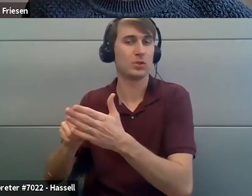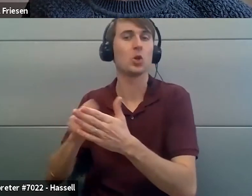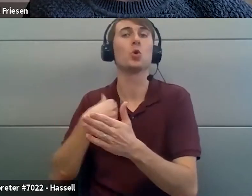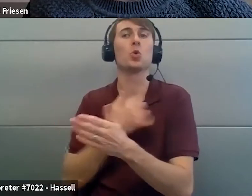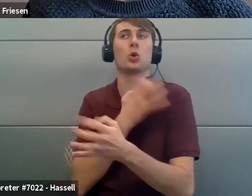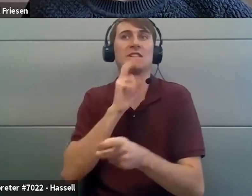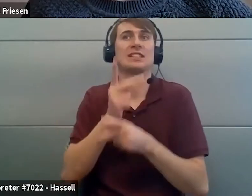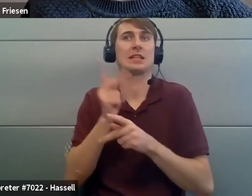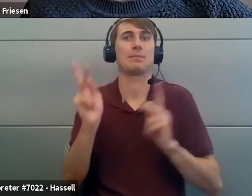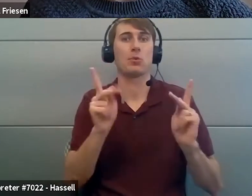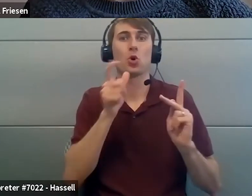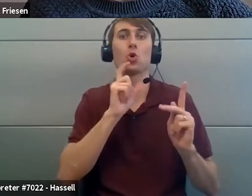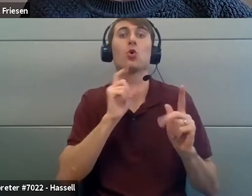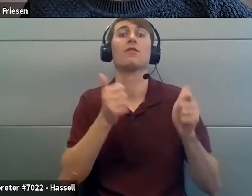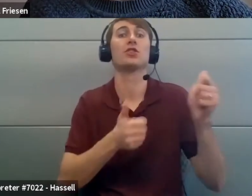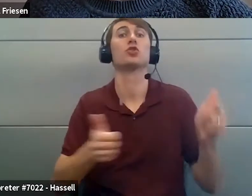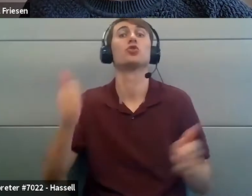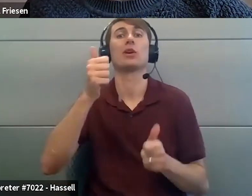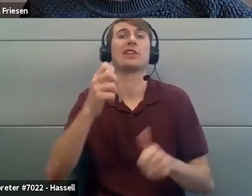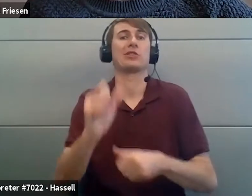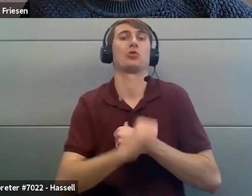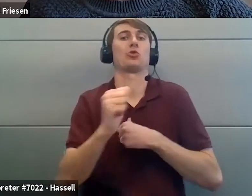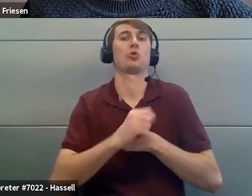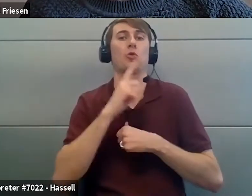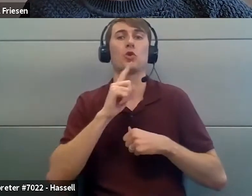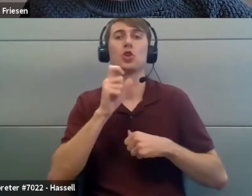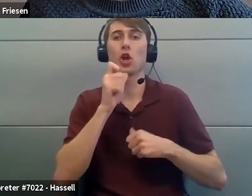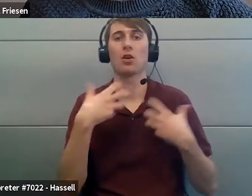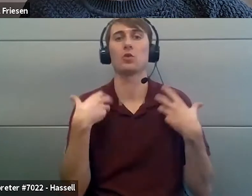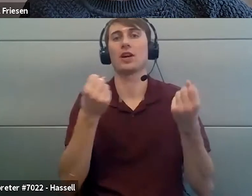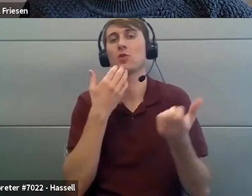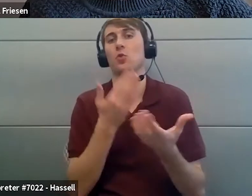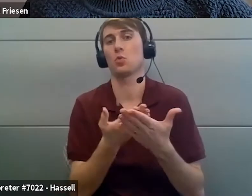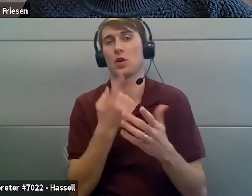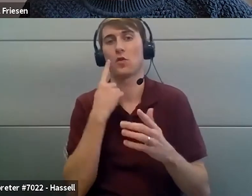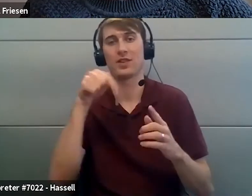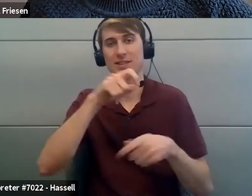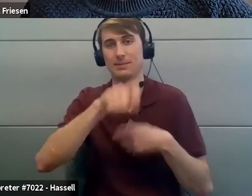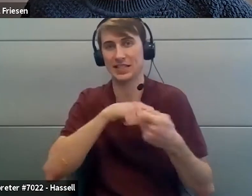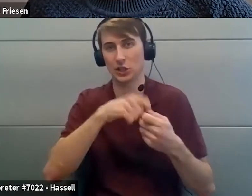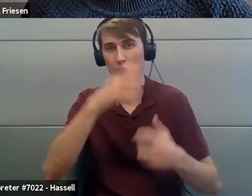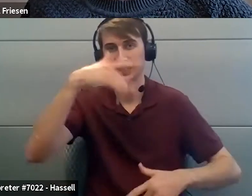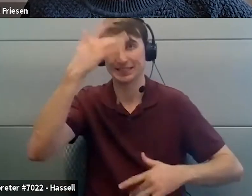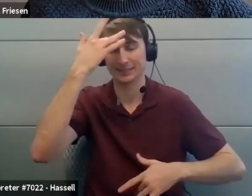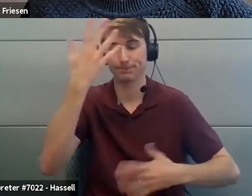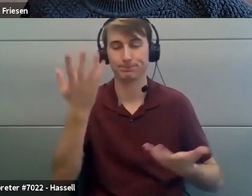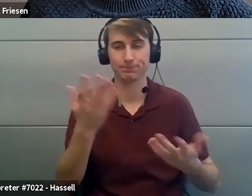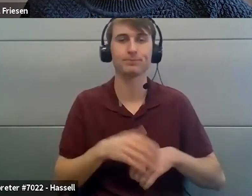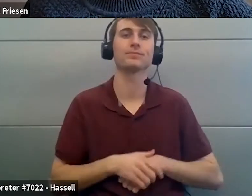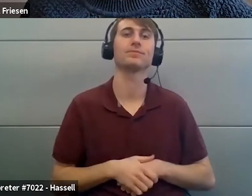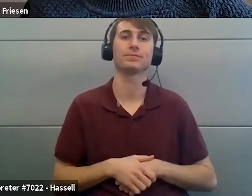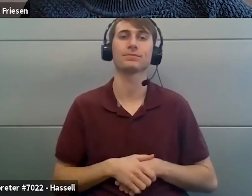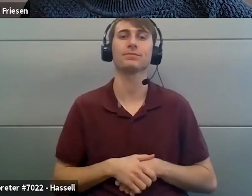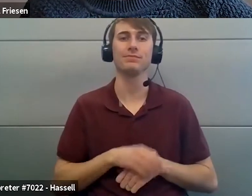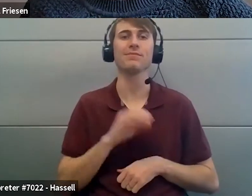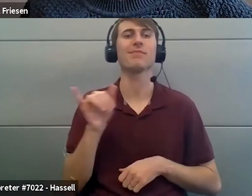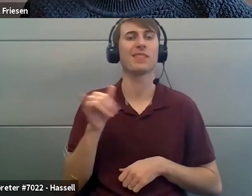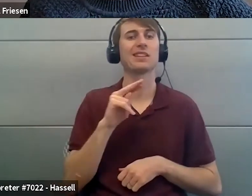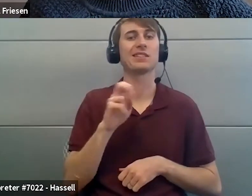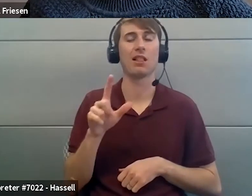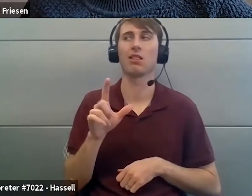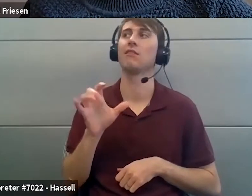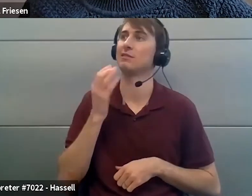at the greatest risk for not doing well with this particular disease. Okay, that's really good to know.